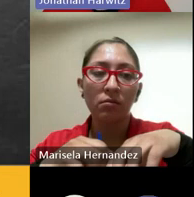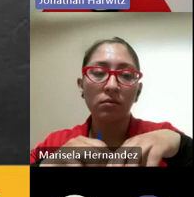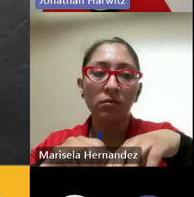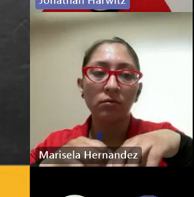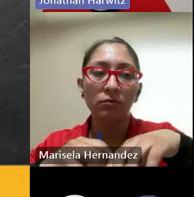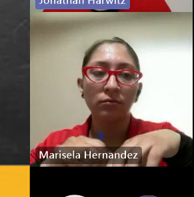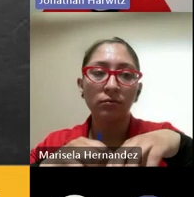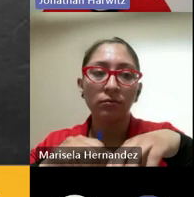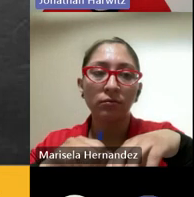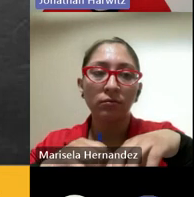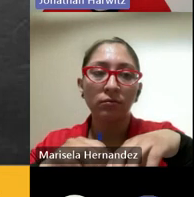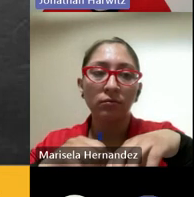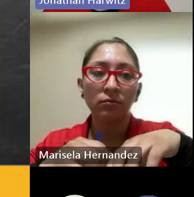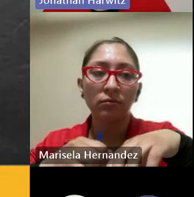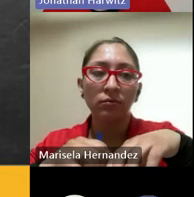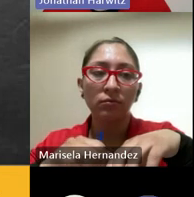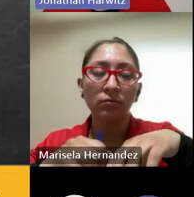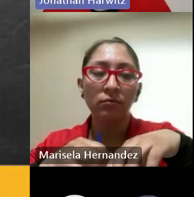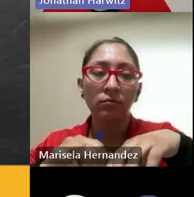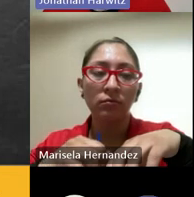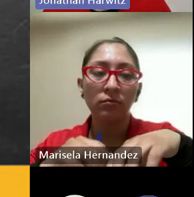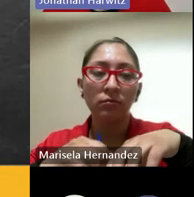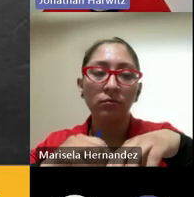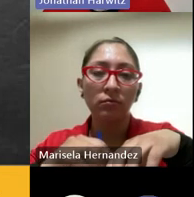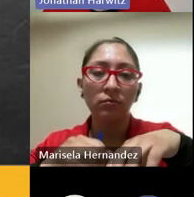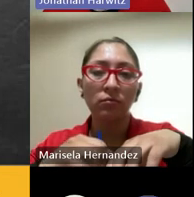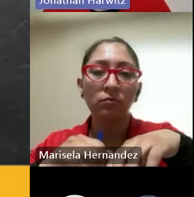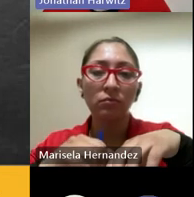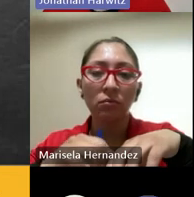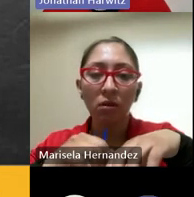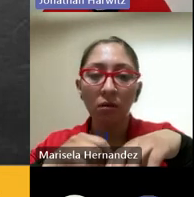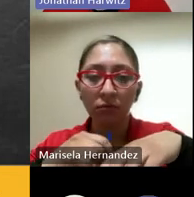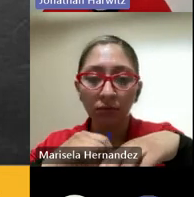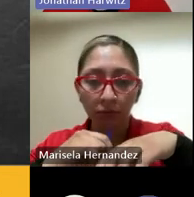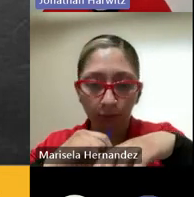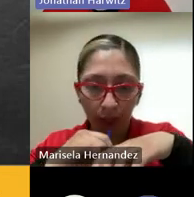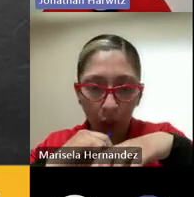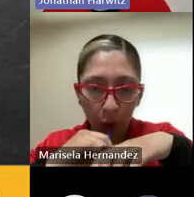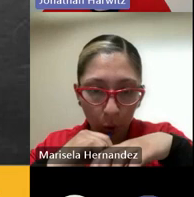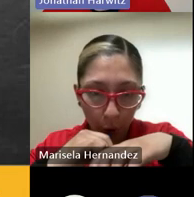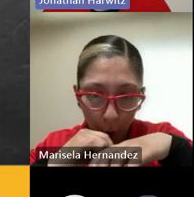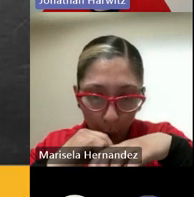often the appraised value of a home is not enough